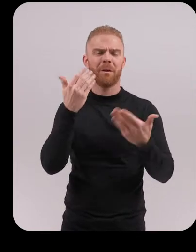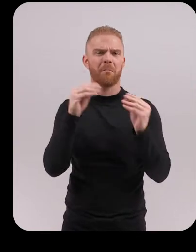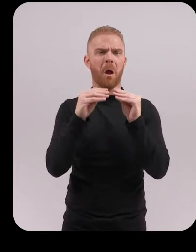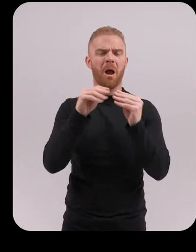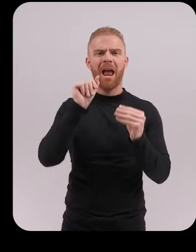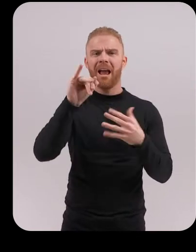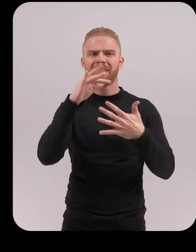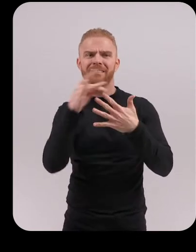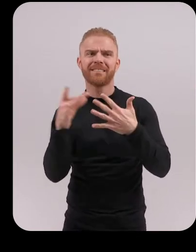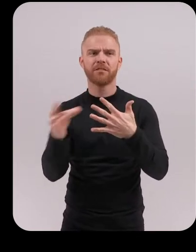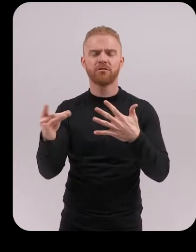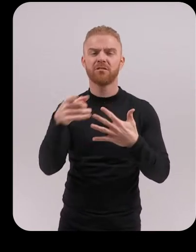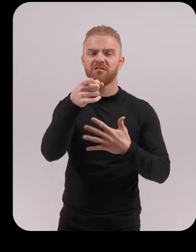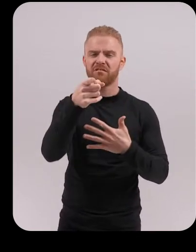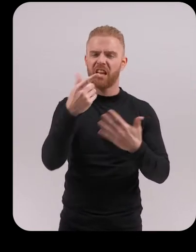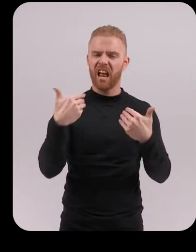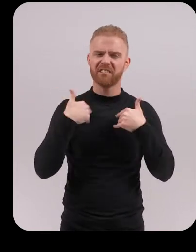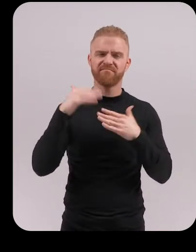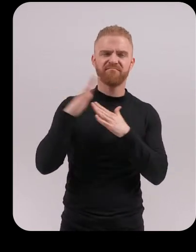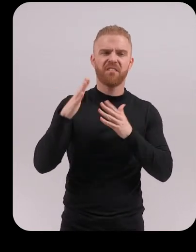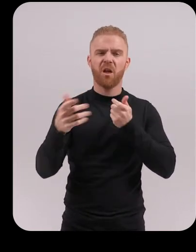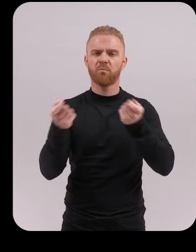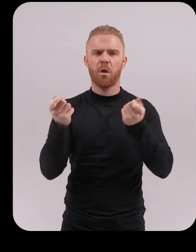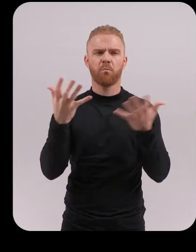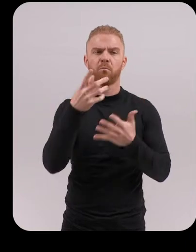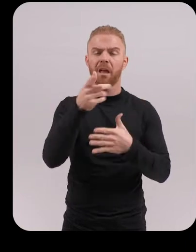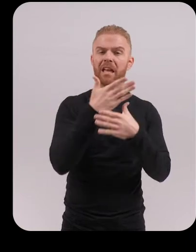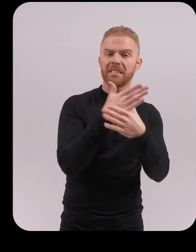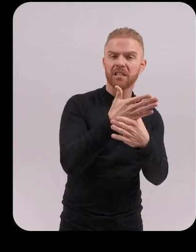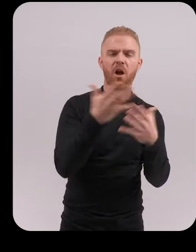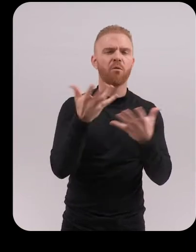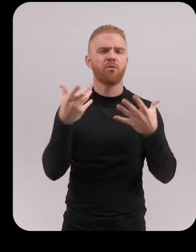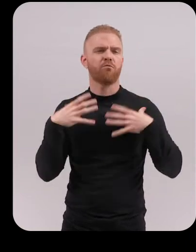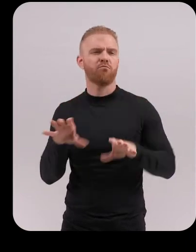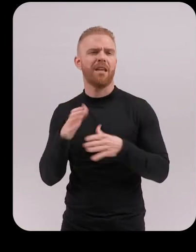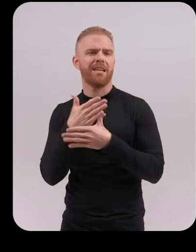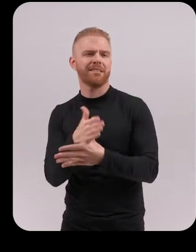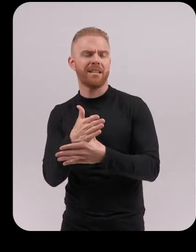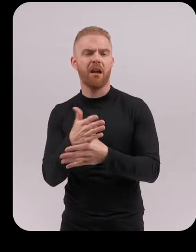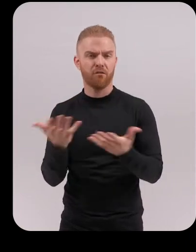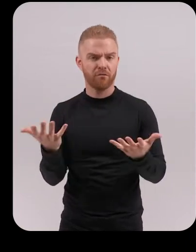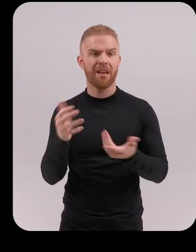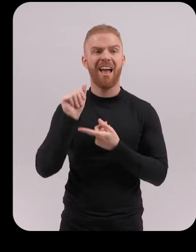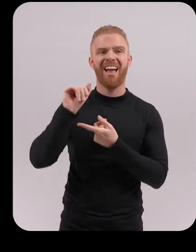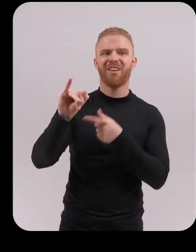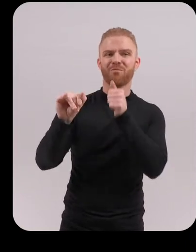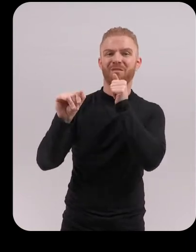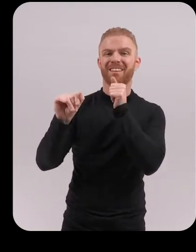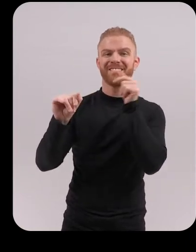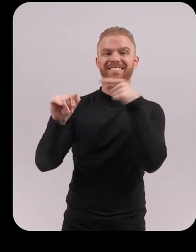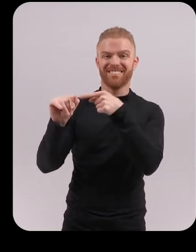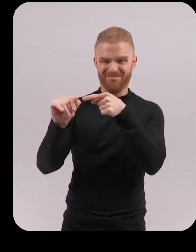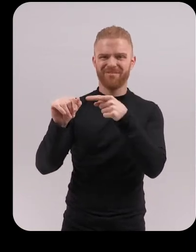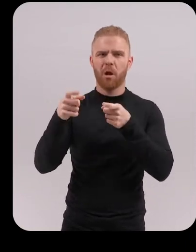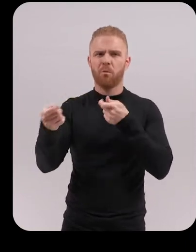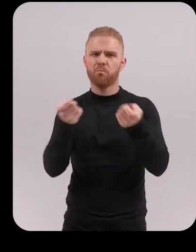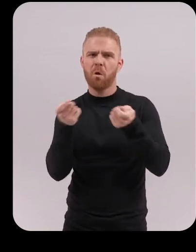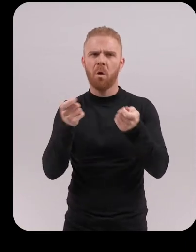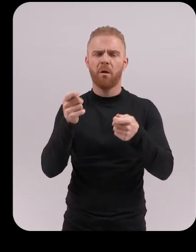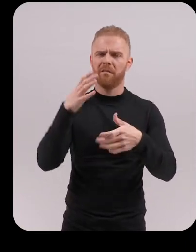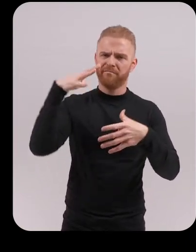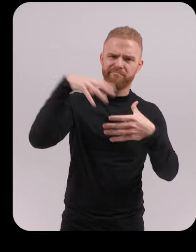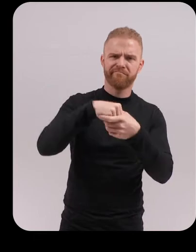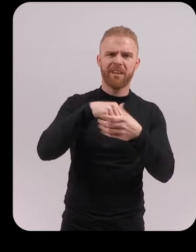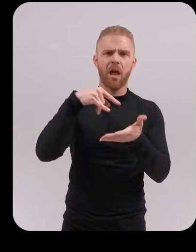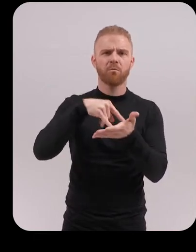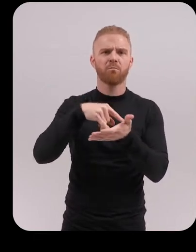features, you ultimately have control of what you share or don't share with AI privacy controls built right into Android Studio.